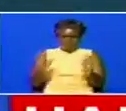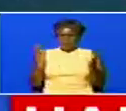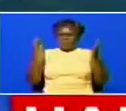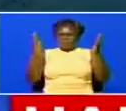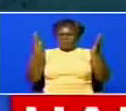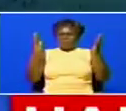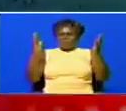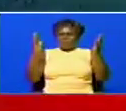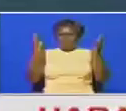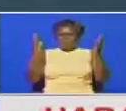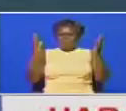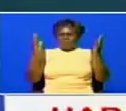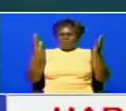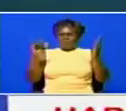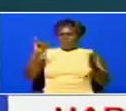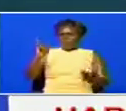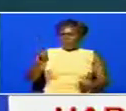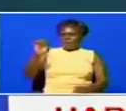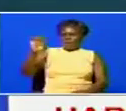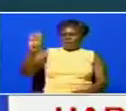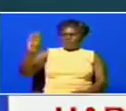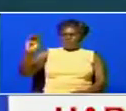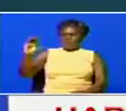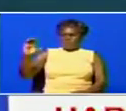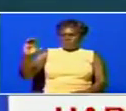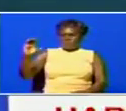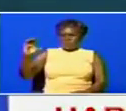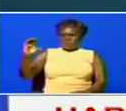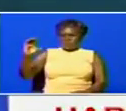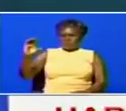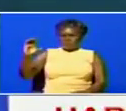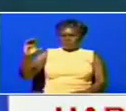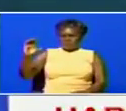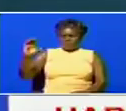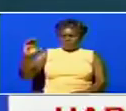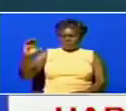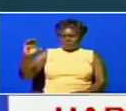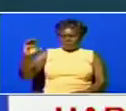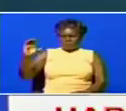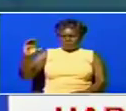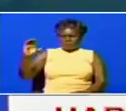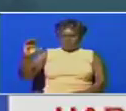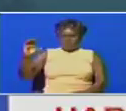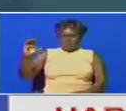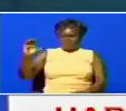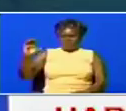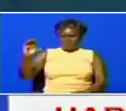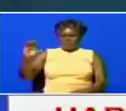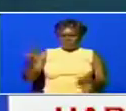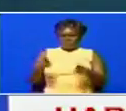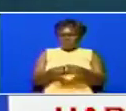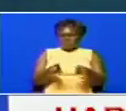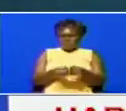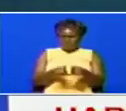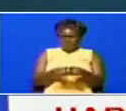congratulated. IEBC must continue its work to its end while